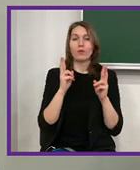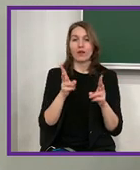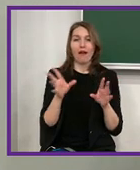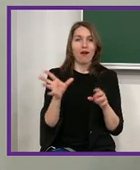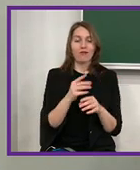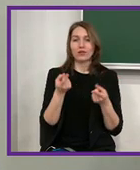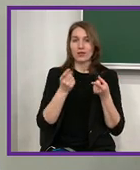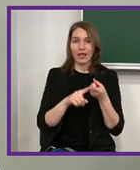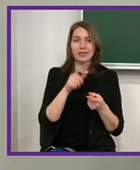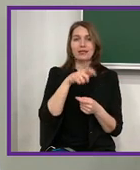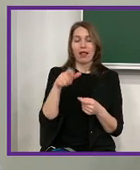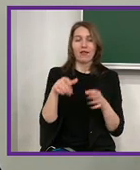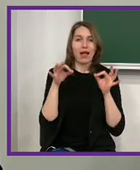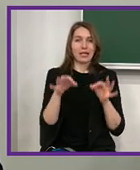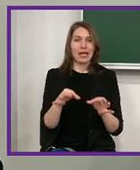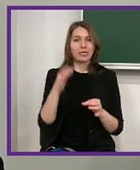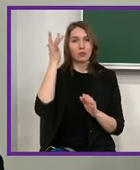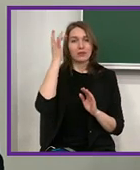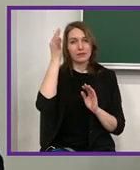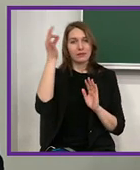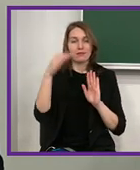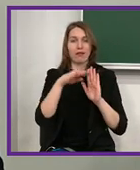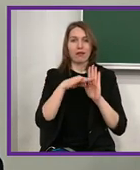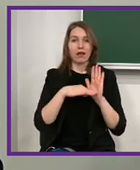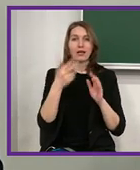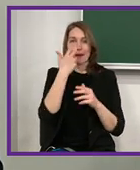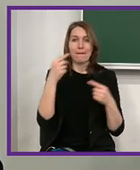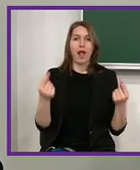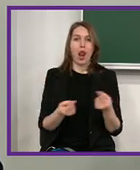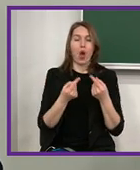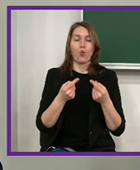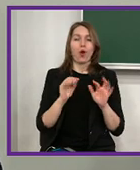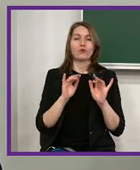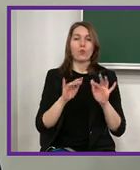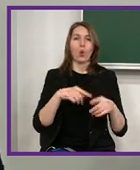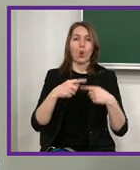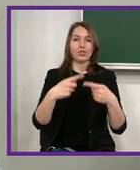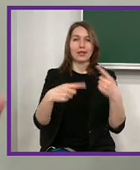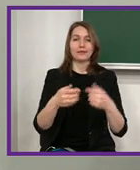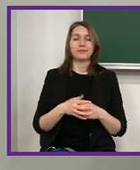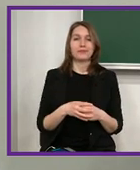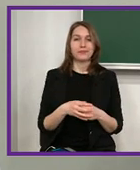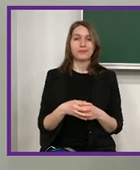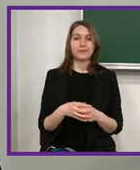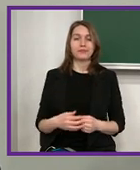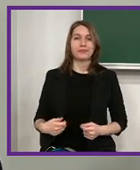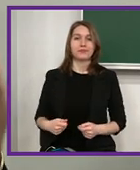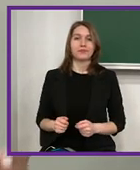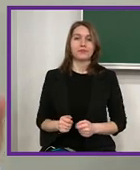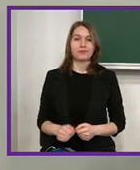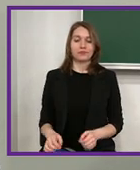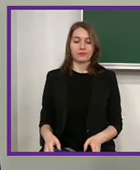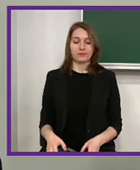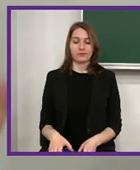much a kind of an adaptable process. So where an area of operations or a